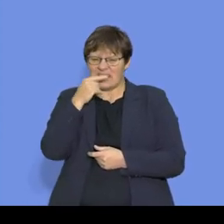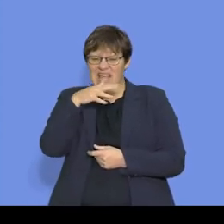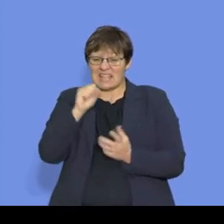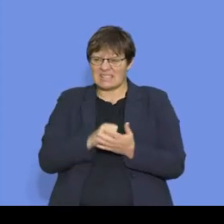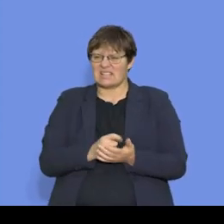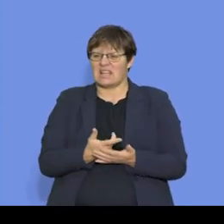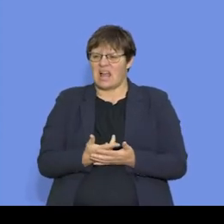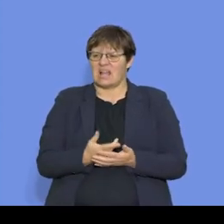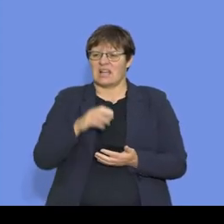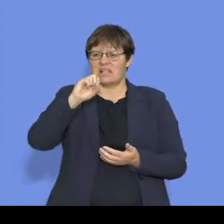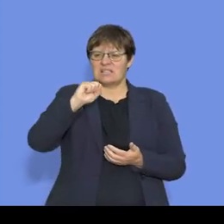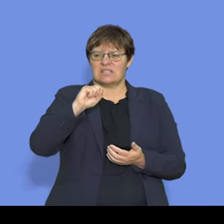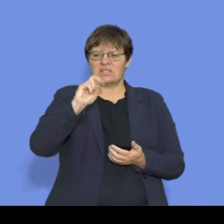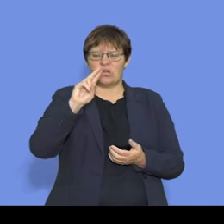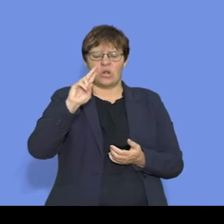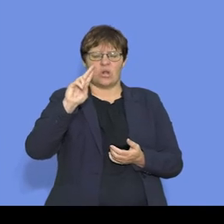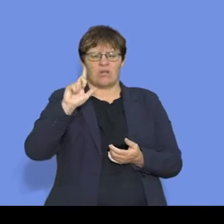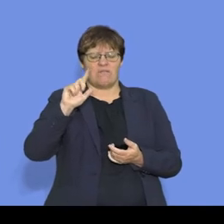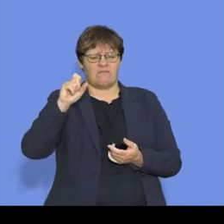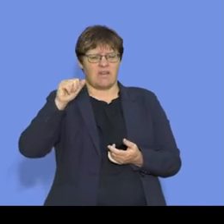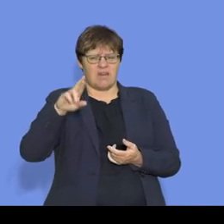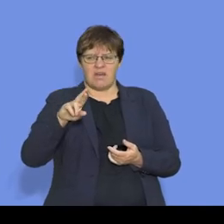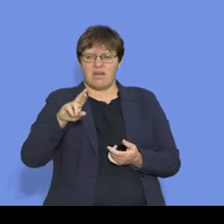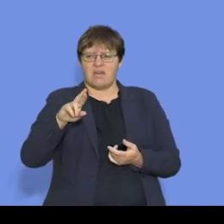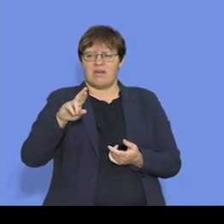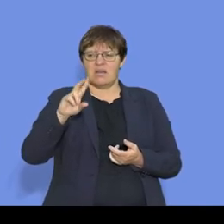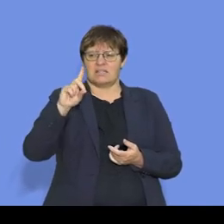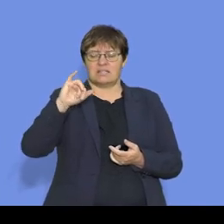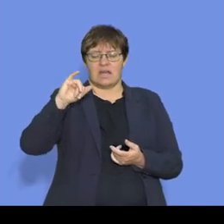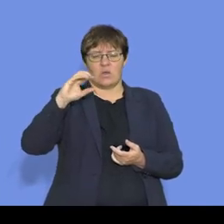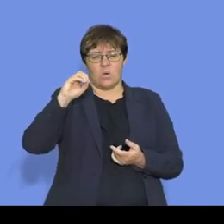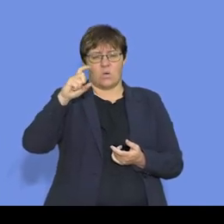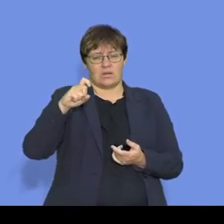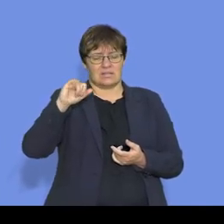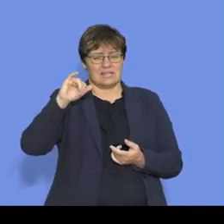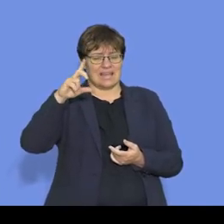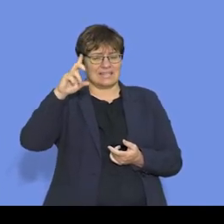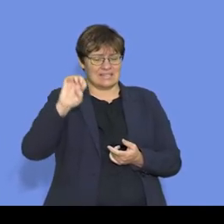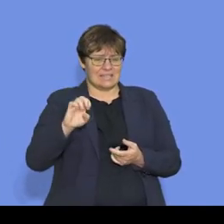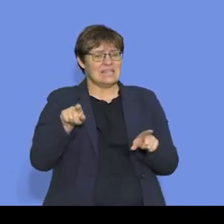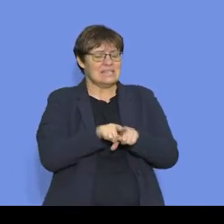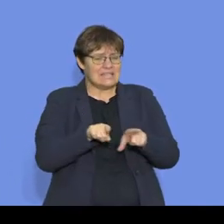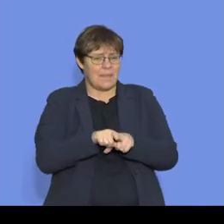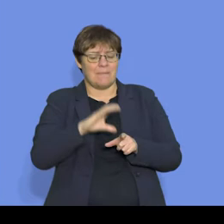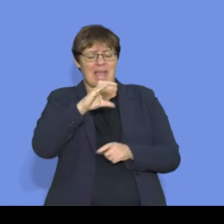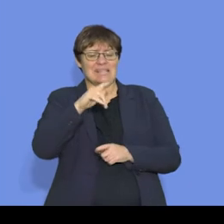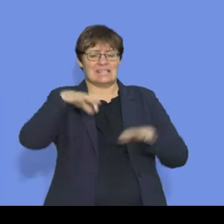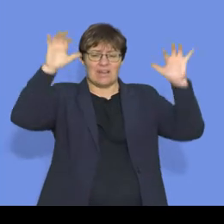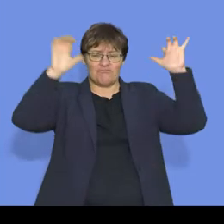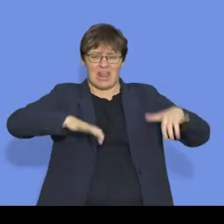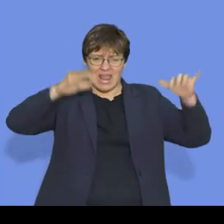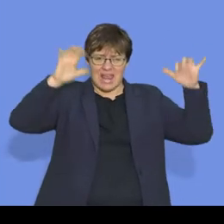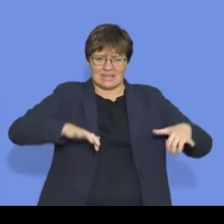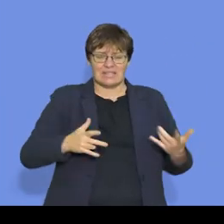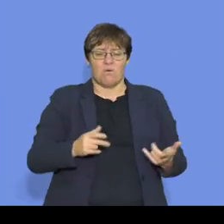toxic gases like sulfur dioxide, and this would cause global warming and acid rain, which would